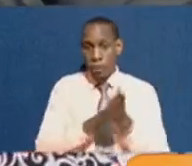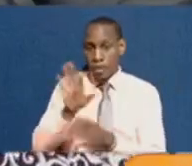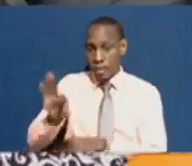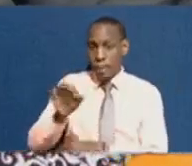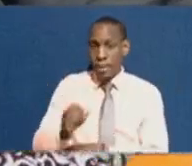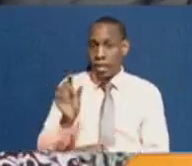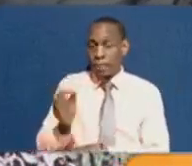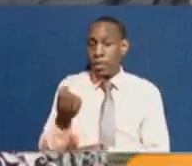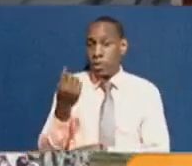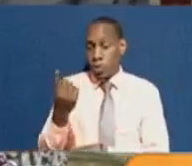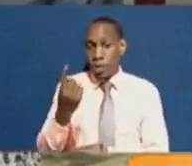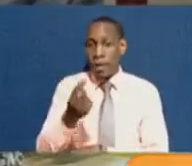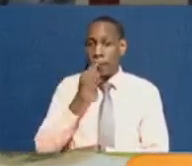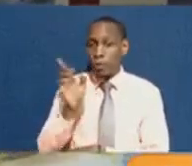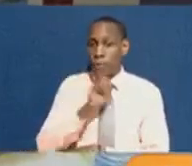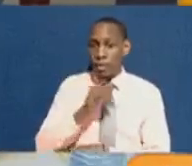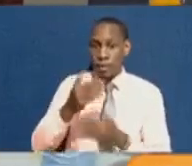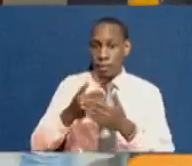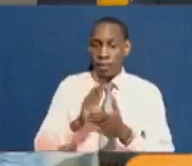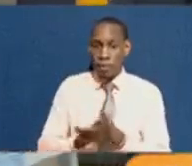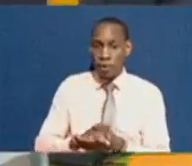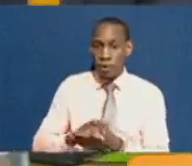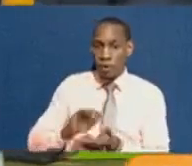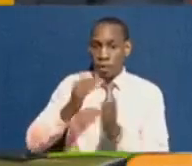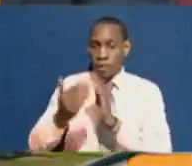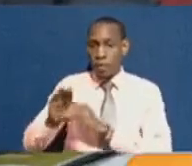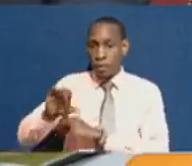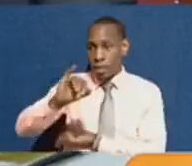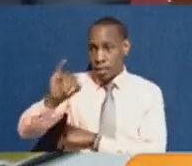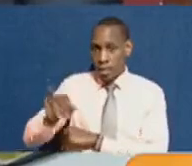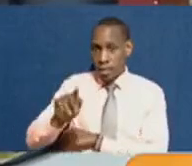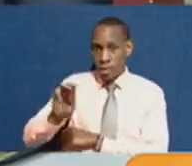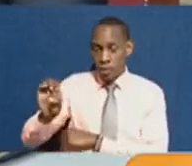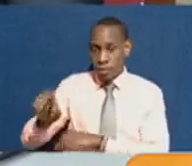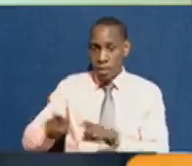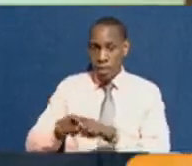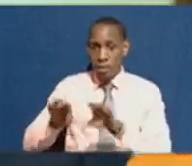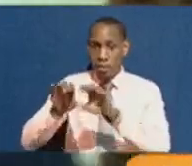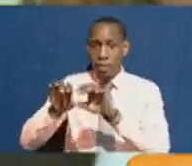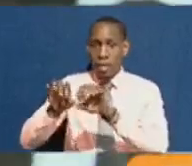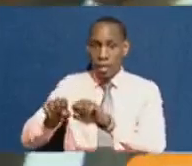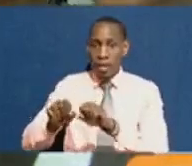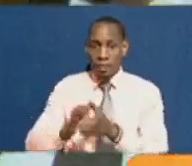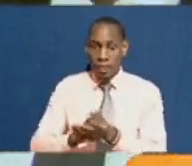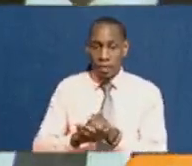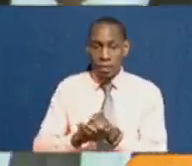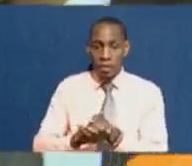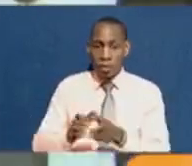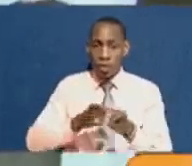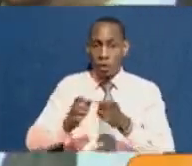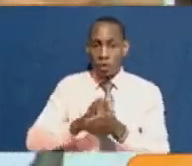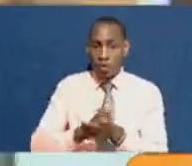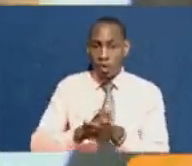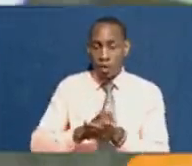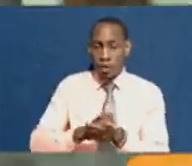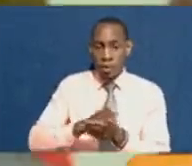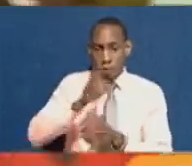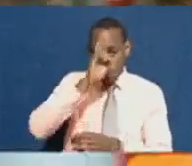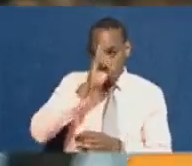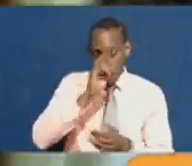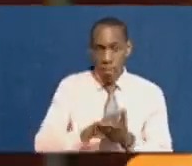the one who will be sworn in before Chief Justice Martha Koome and effectively take over the Mazingira complex. The DCI